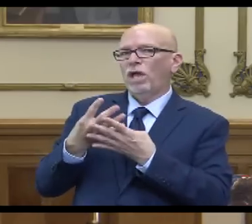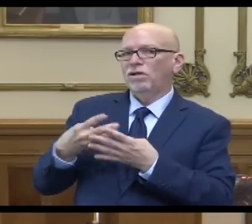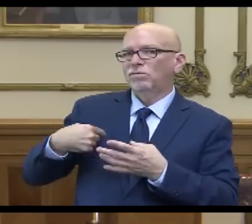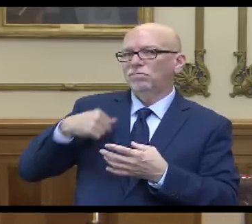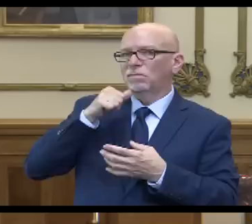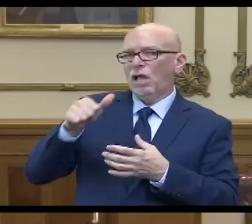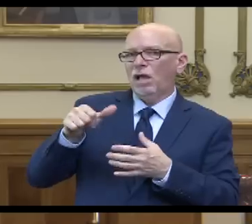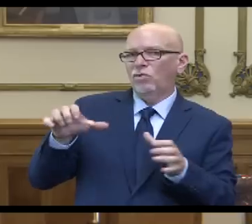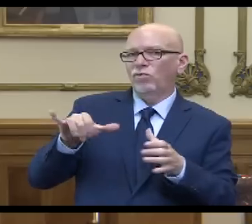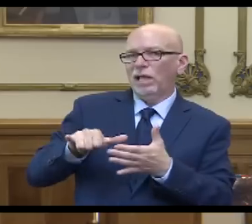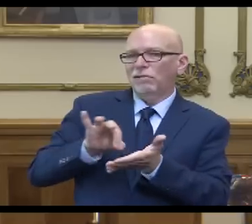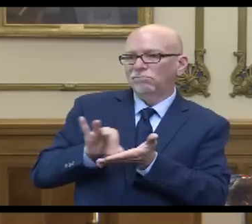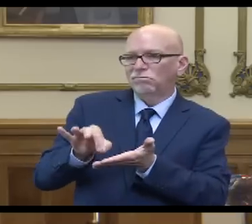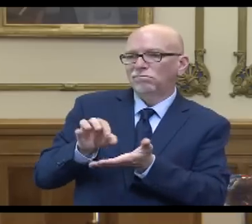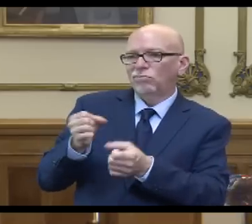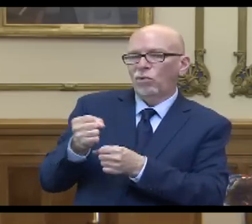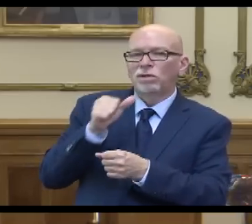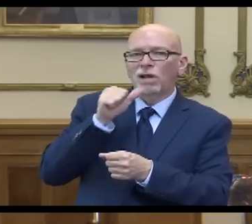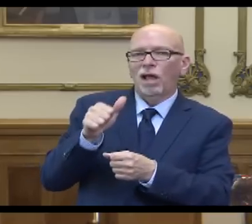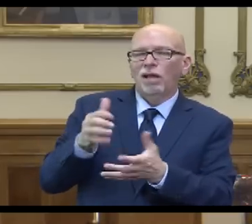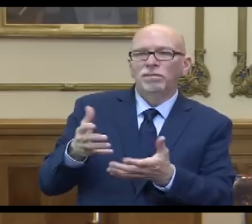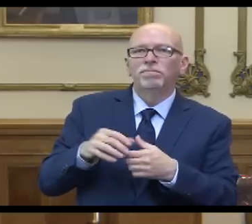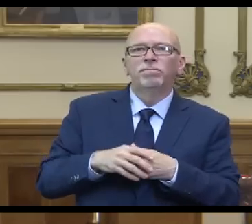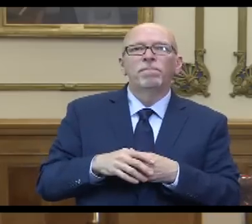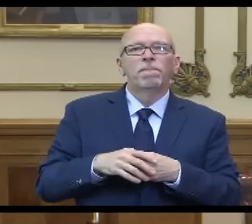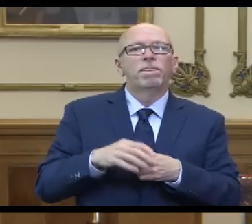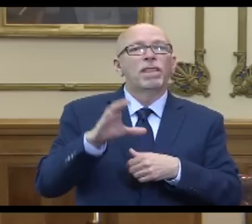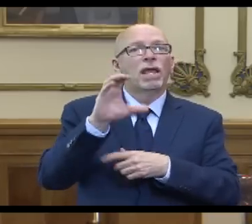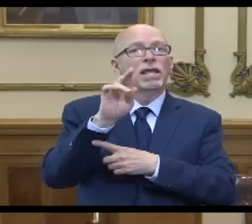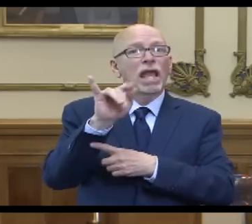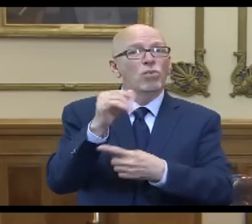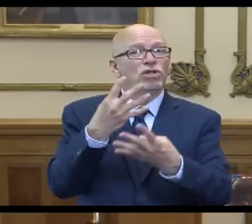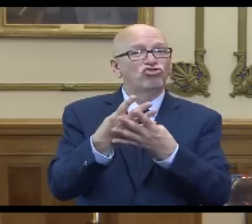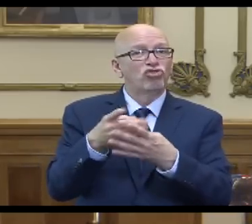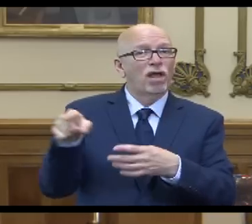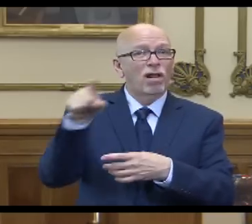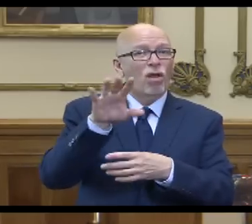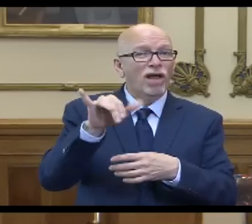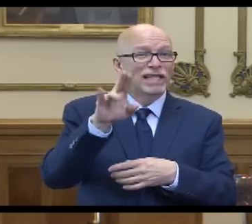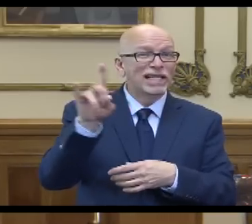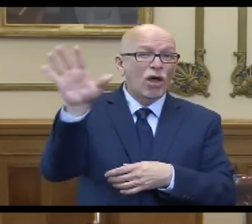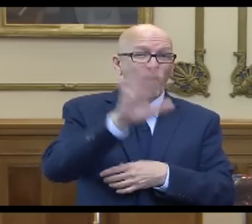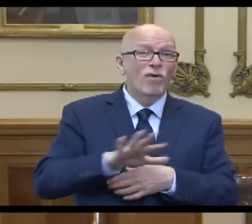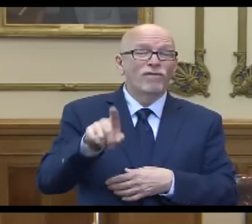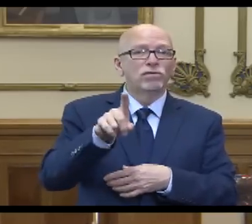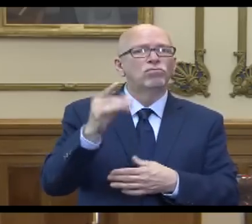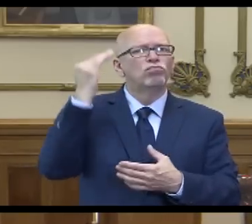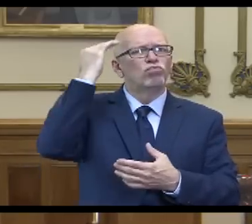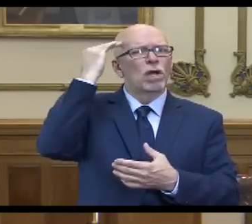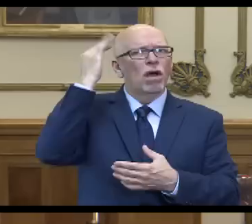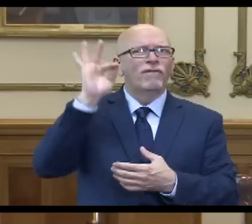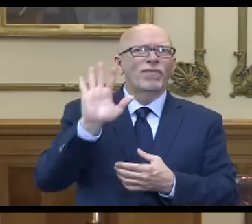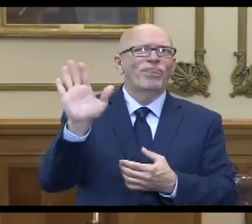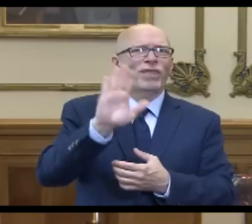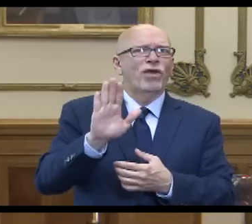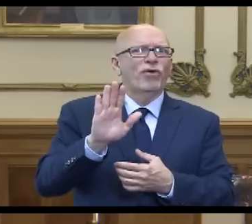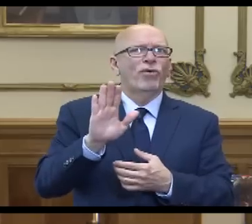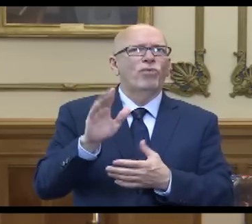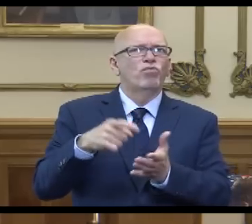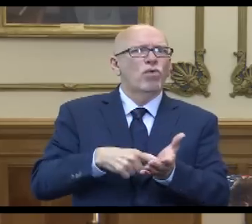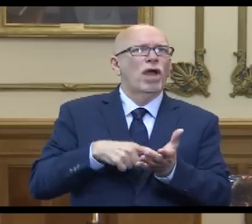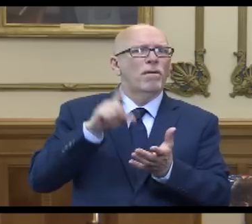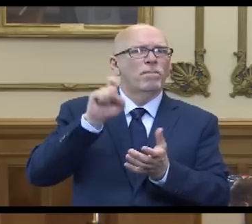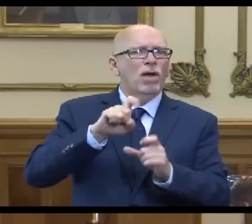Correction keeps and holds and owns. The county jails across the state are aware of the requirement to report